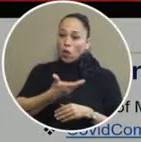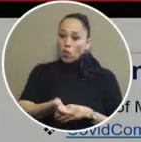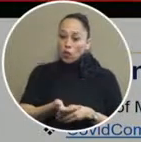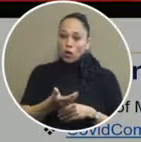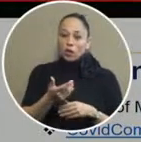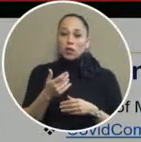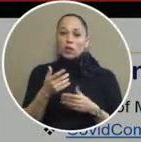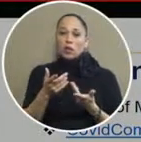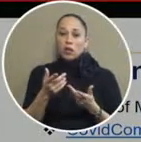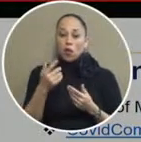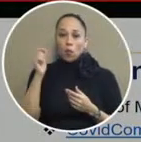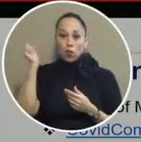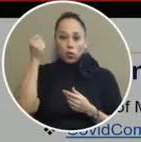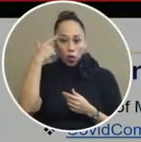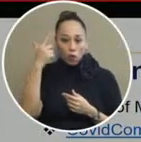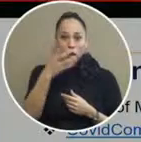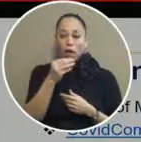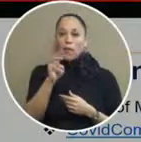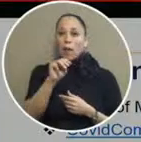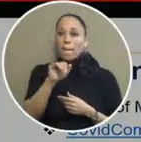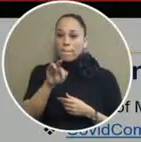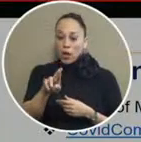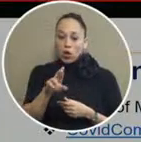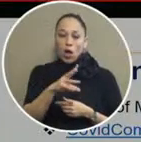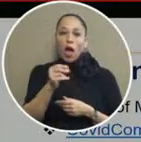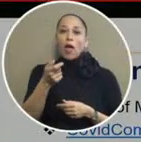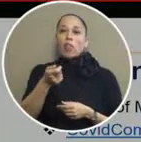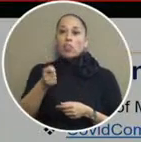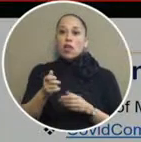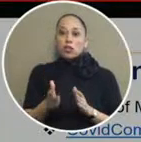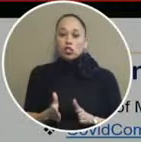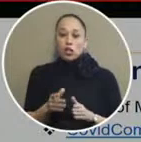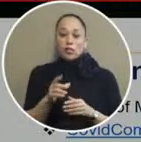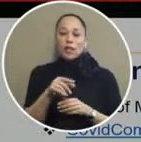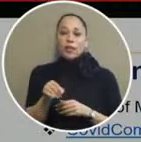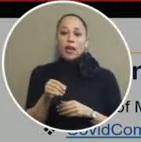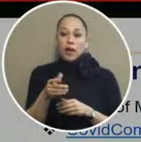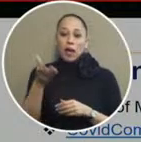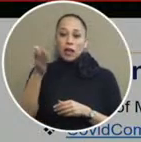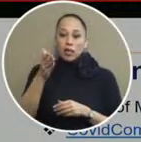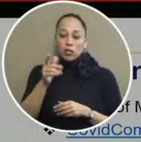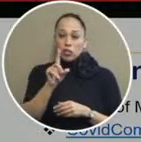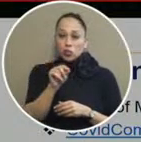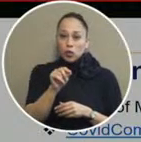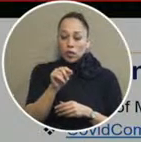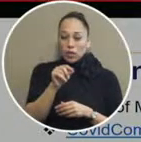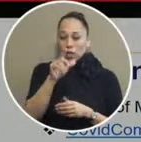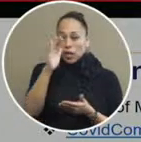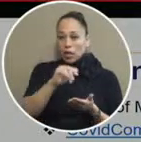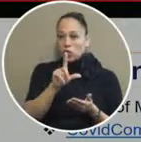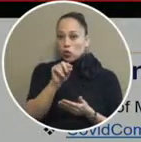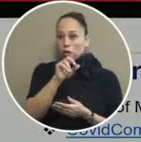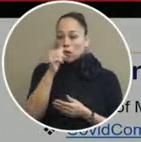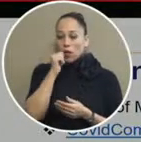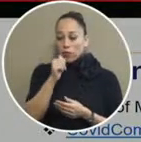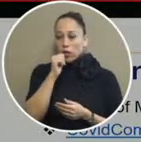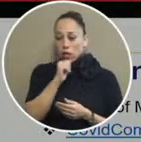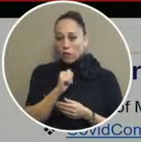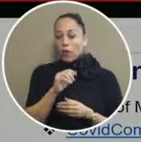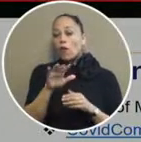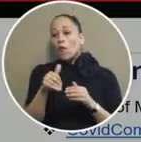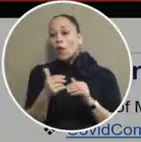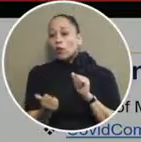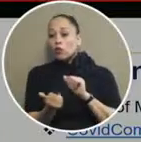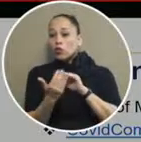were from both the governor and the mayor and the judge, they dropped to less than 20 per day. In order to